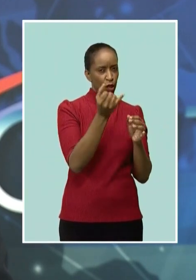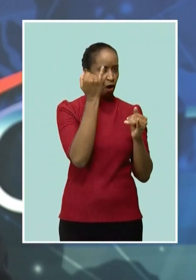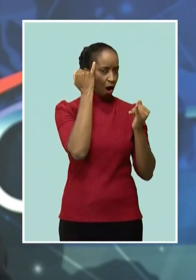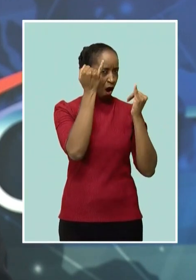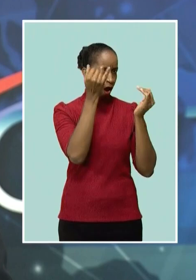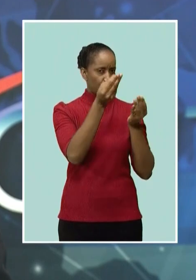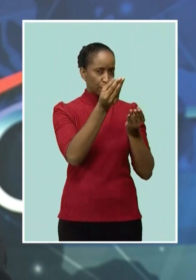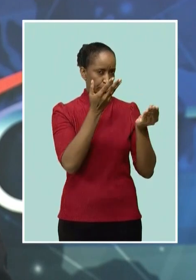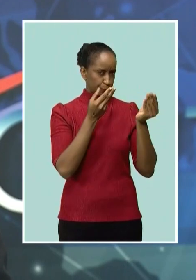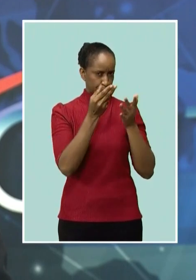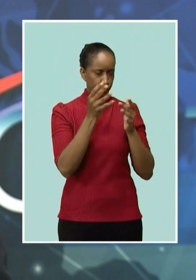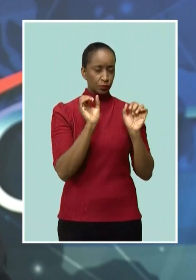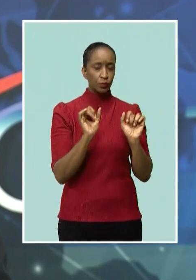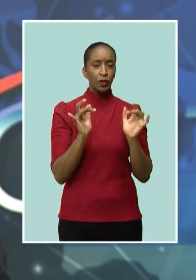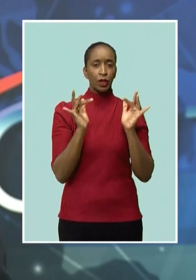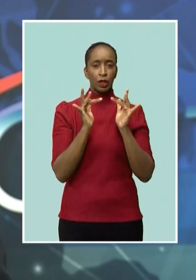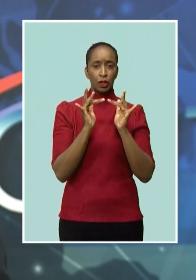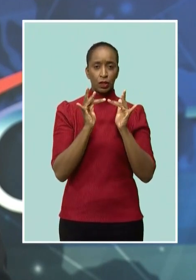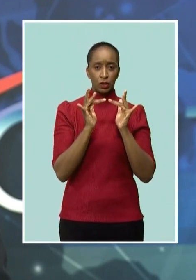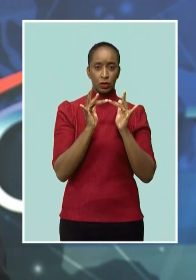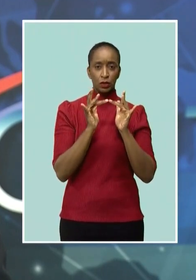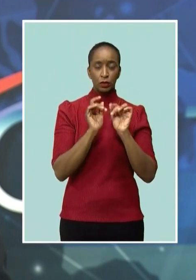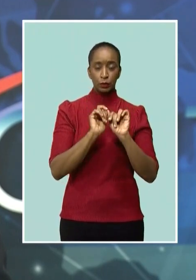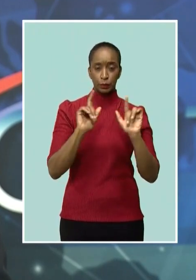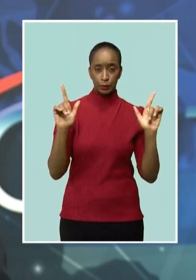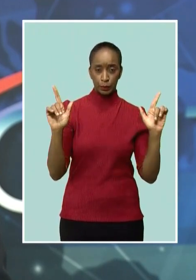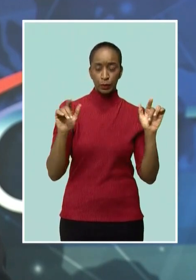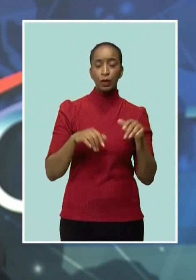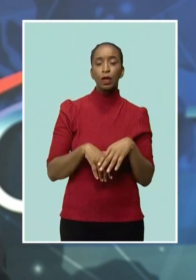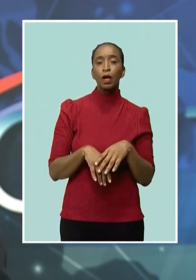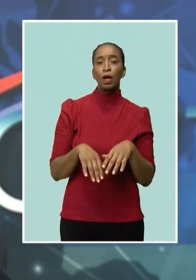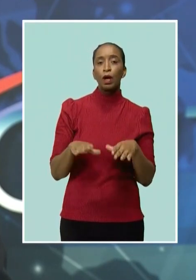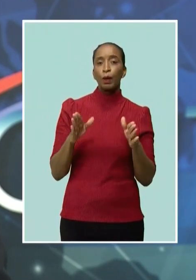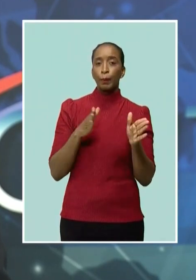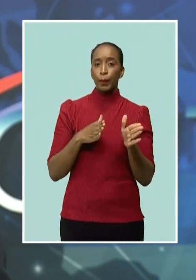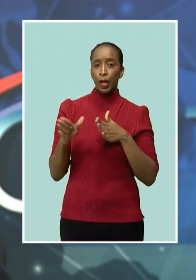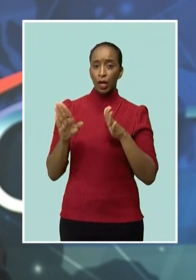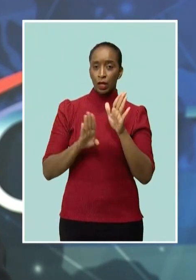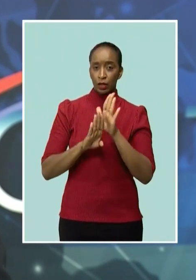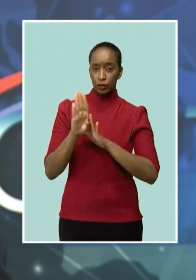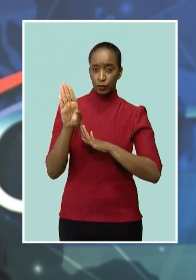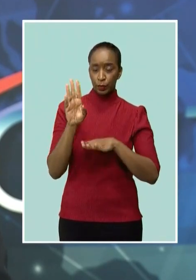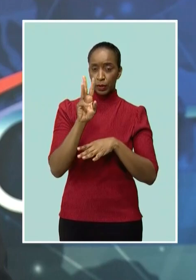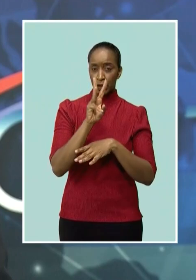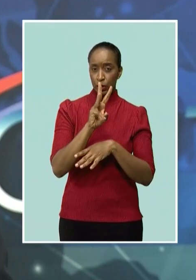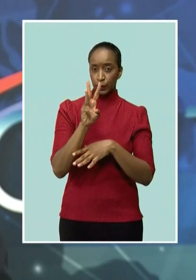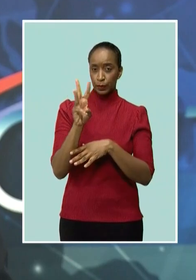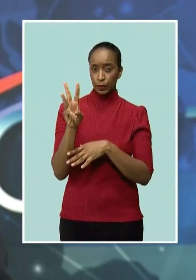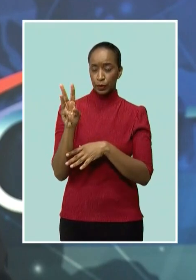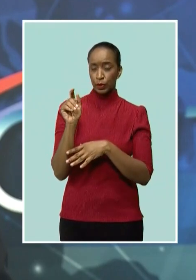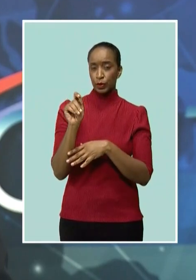The document may be accessed by visiting the Planning and Development Department's website at